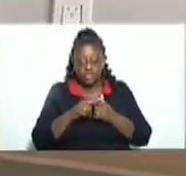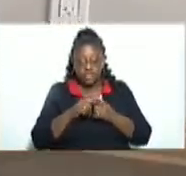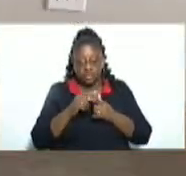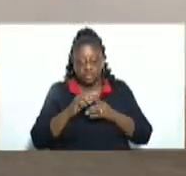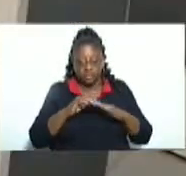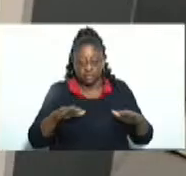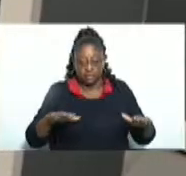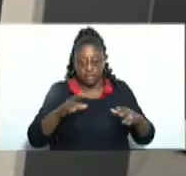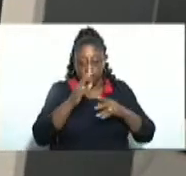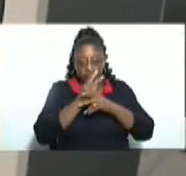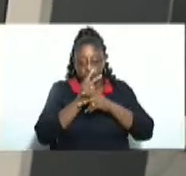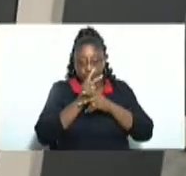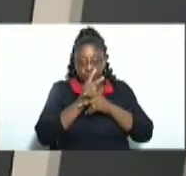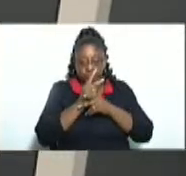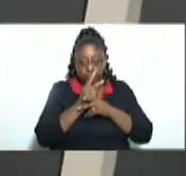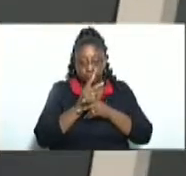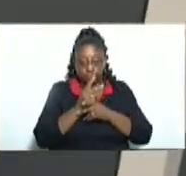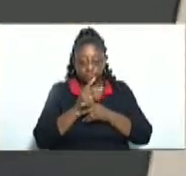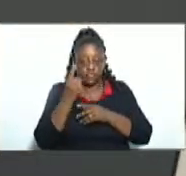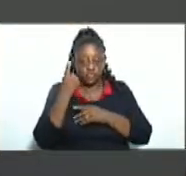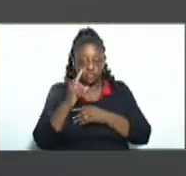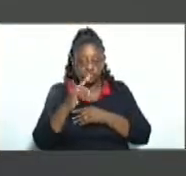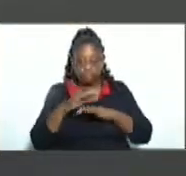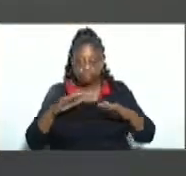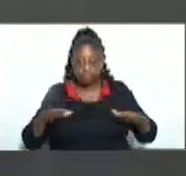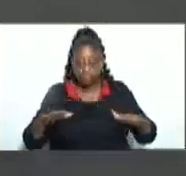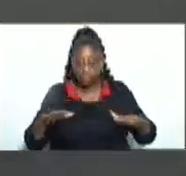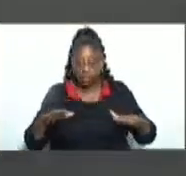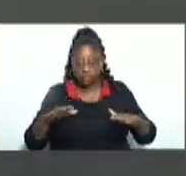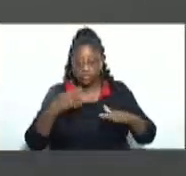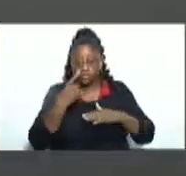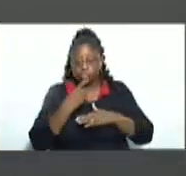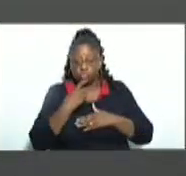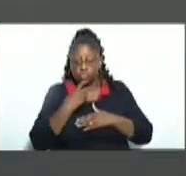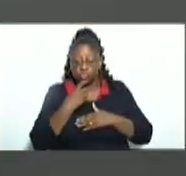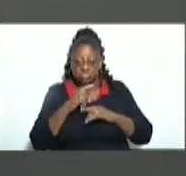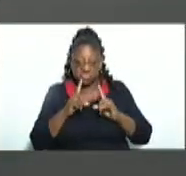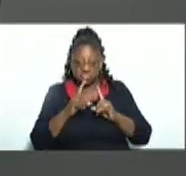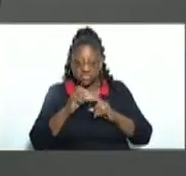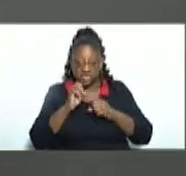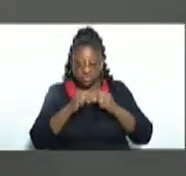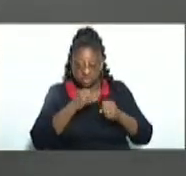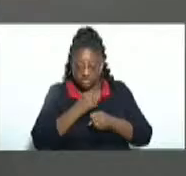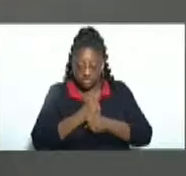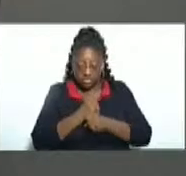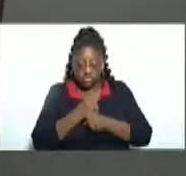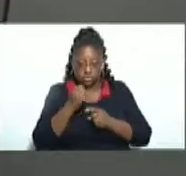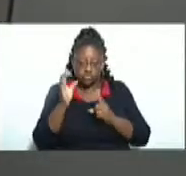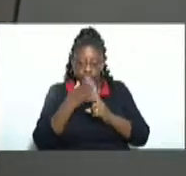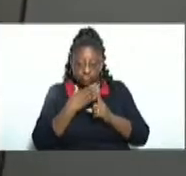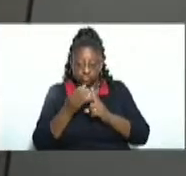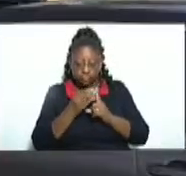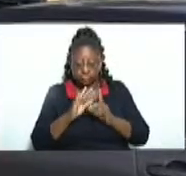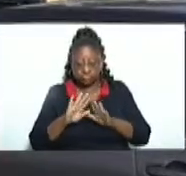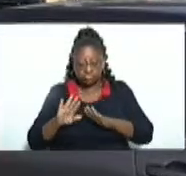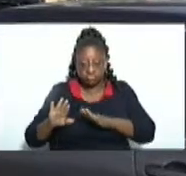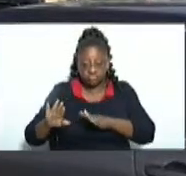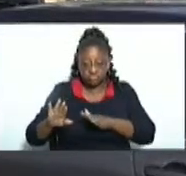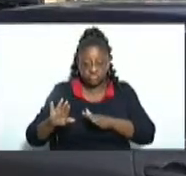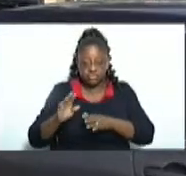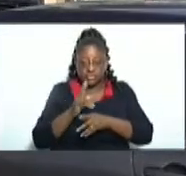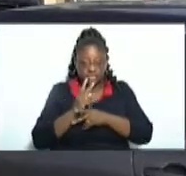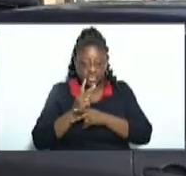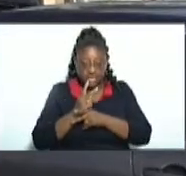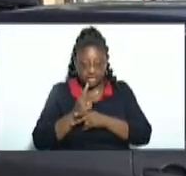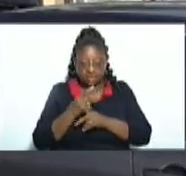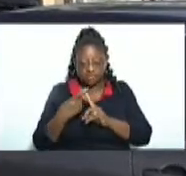Unit provides housing to children based on their age who have been abused and neglected with care